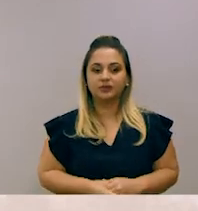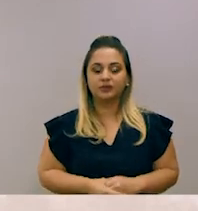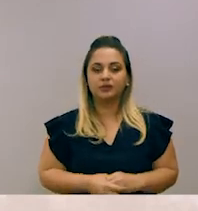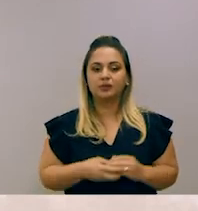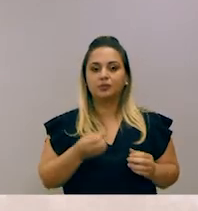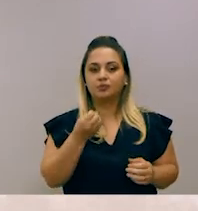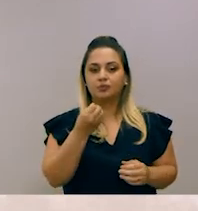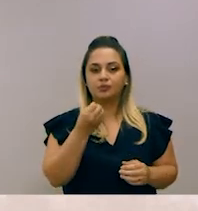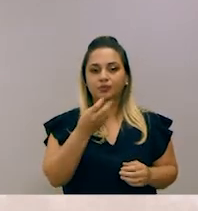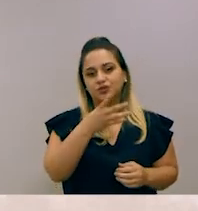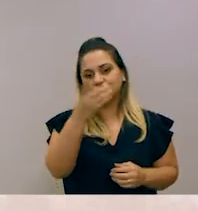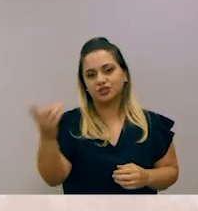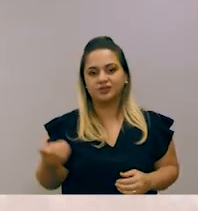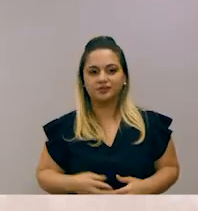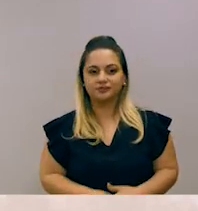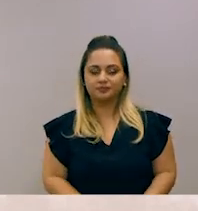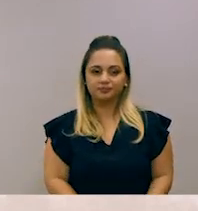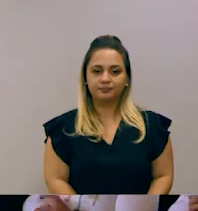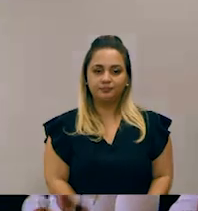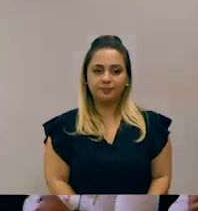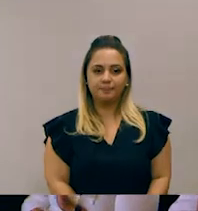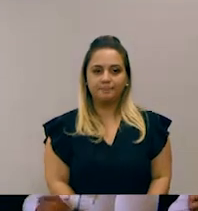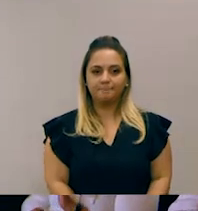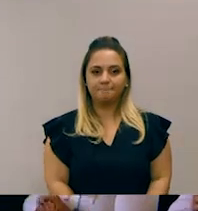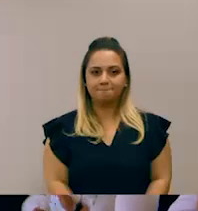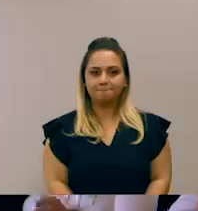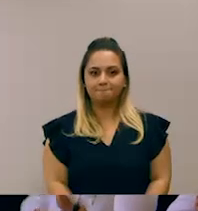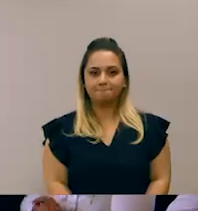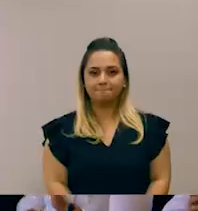context. Thank you very much. Good morning to you all.